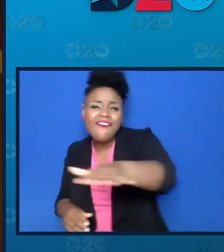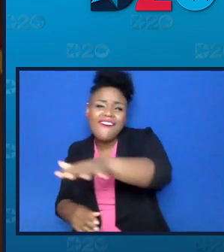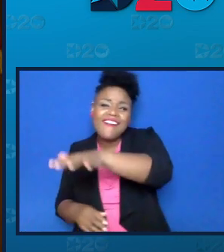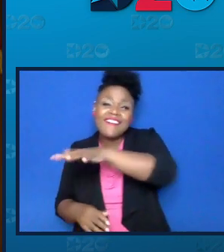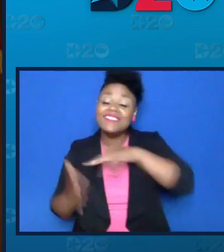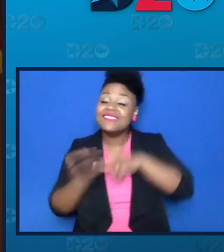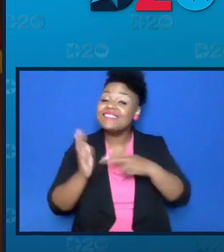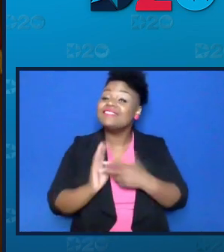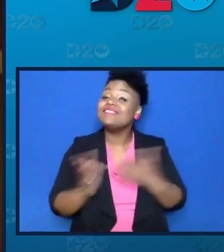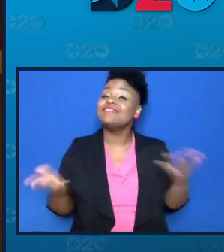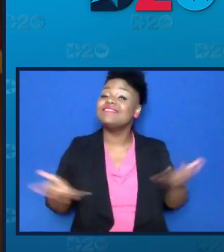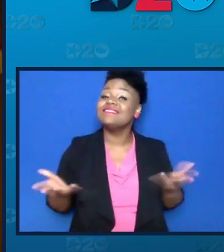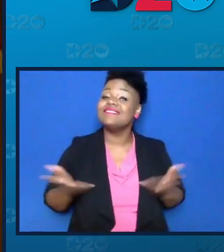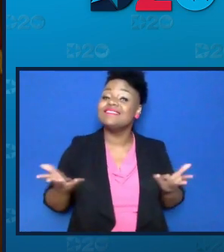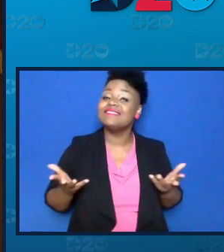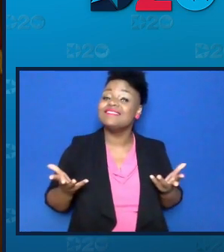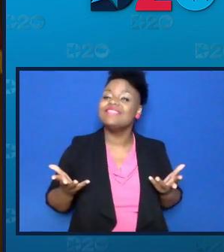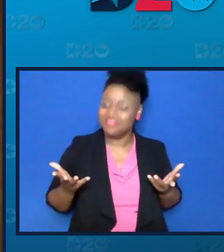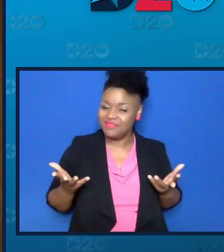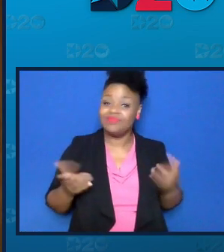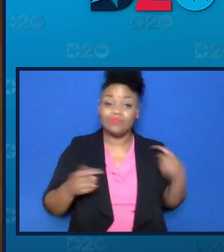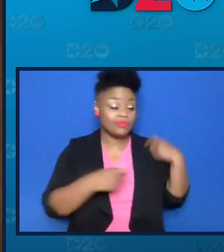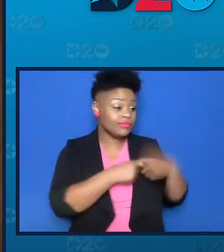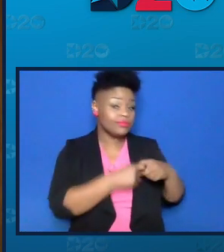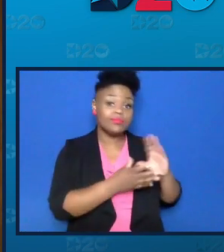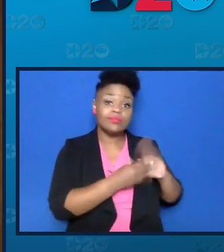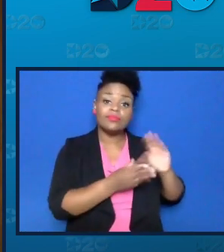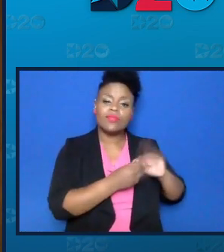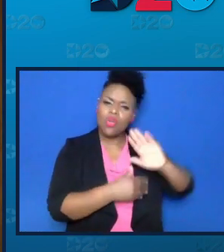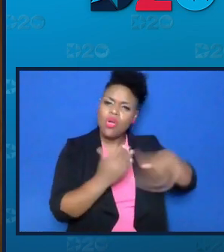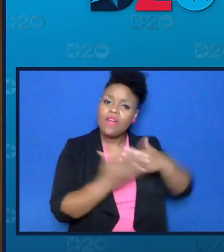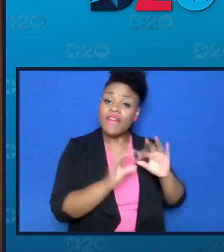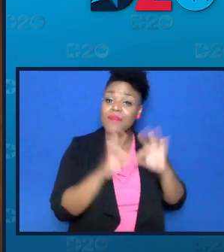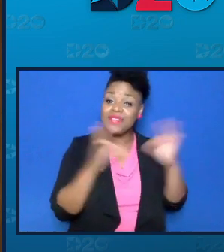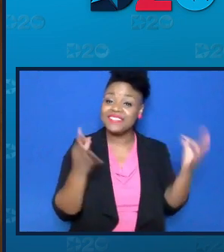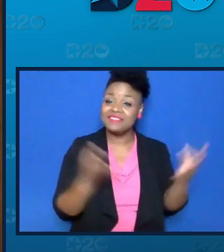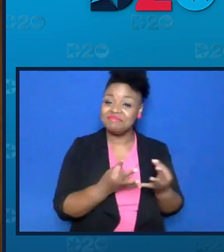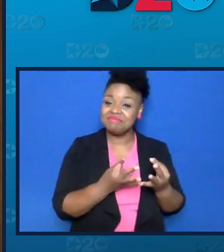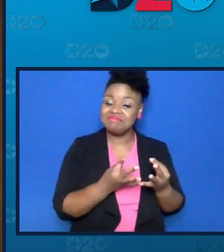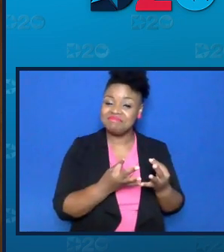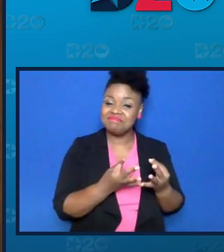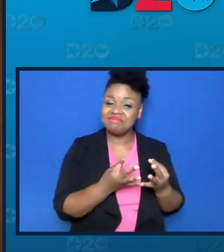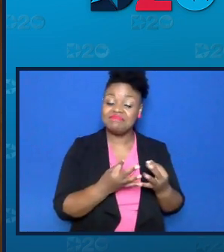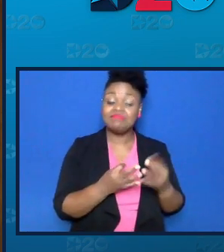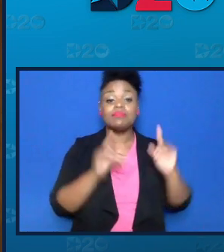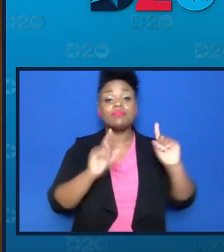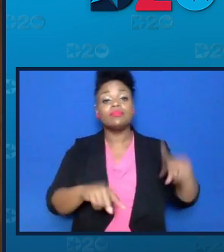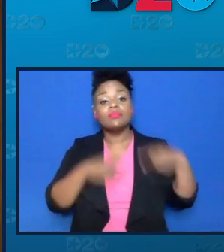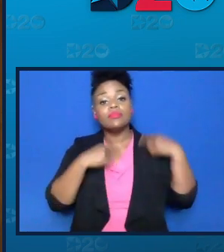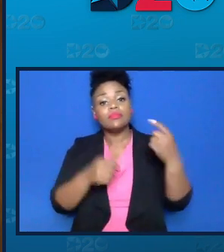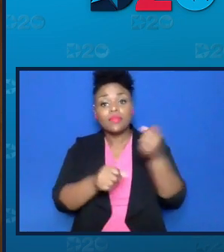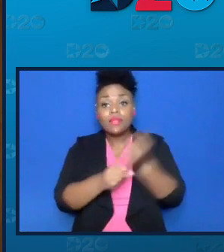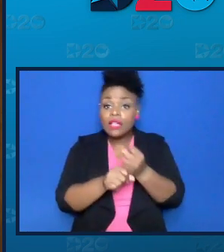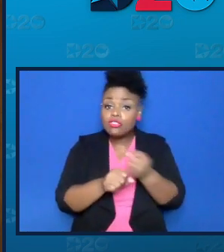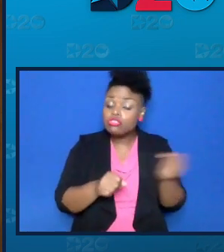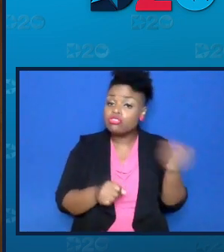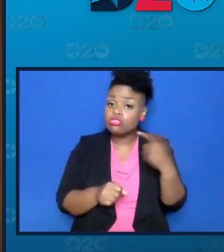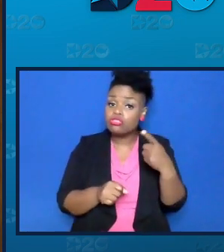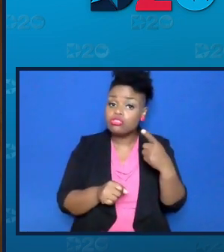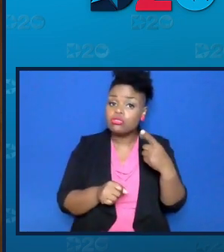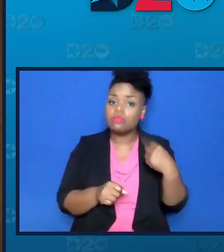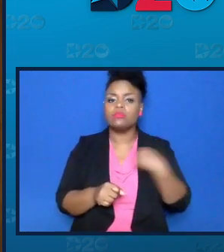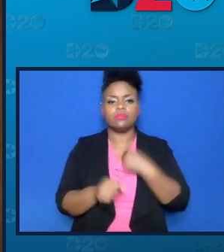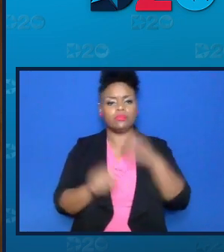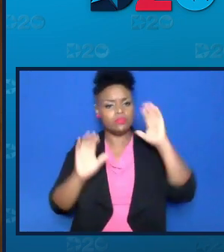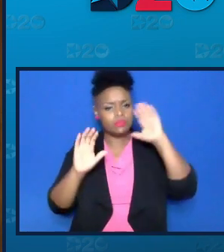decir todas nuestras familias. I am confident that this time next year, we will have a president who provides this